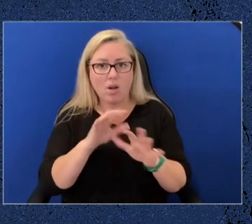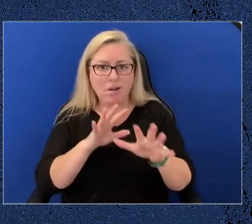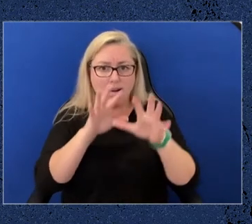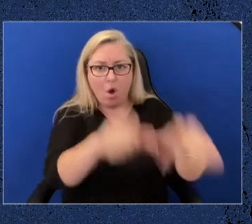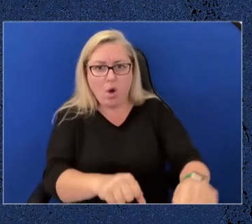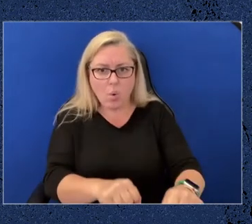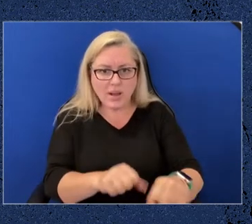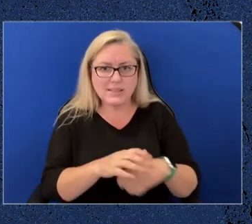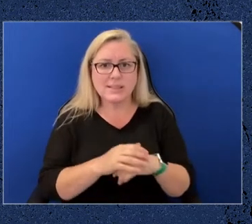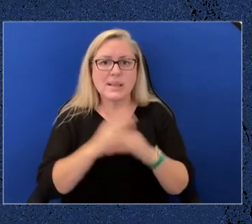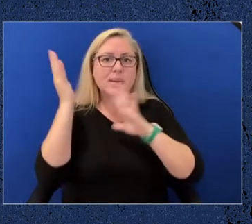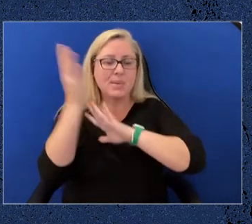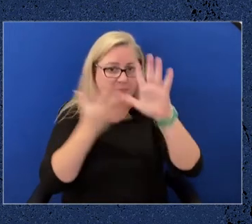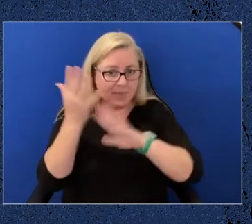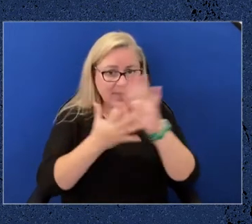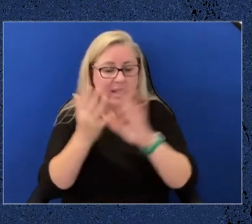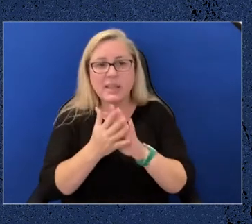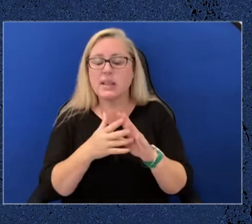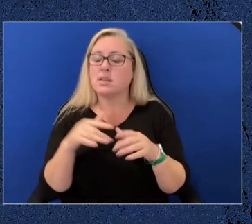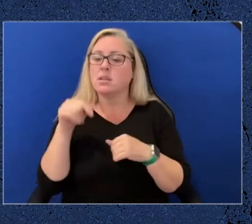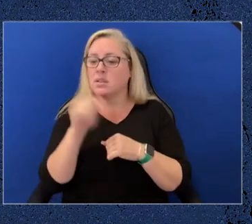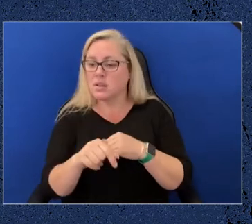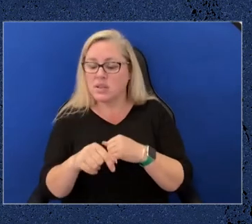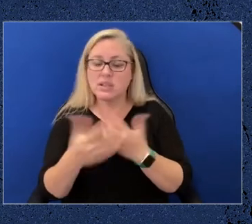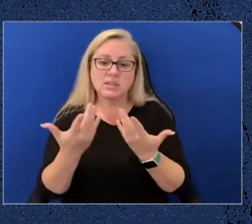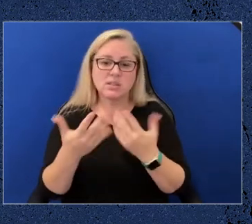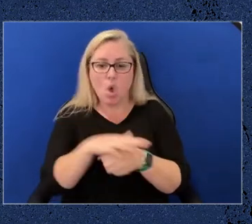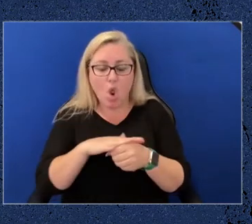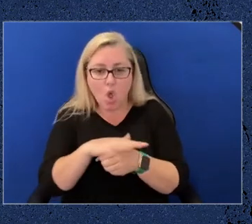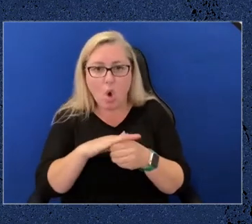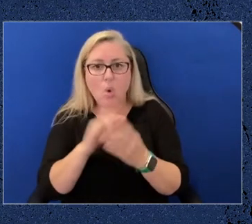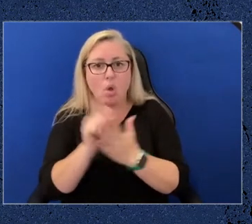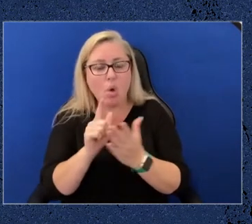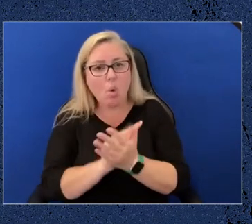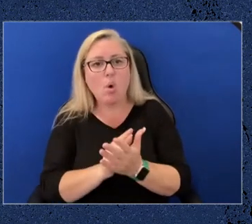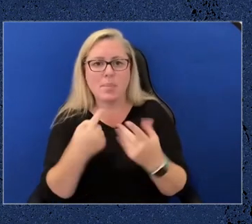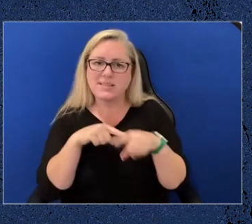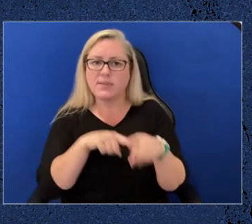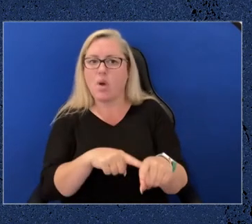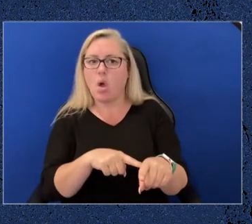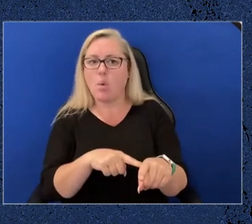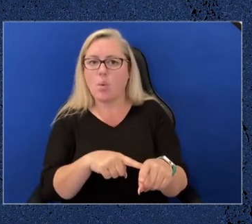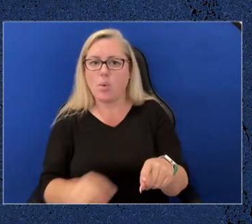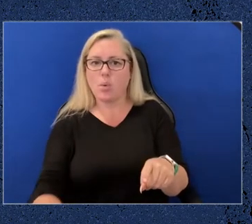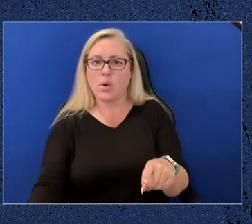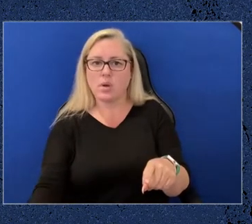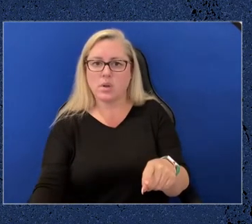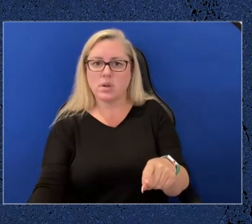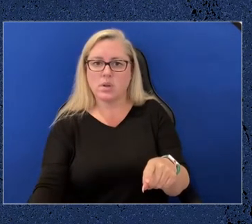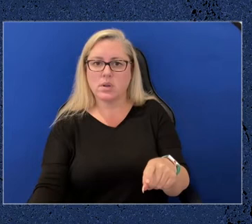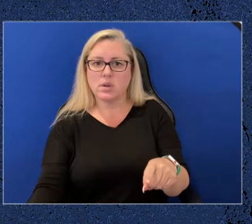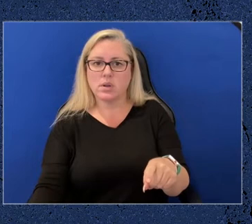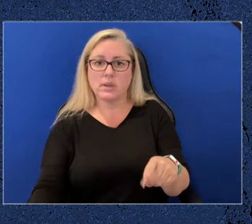system mean that you have to take on local laws and customs and run your land according to those, right? Mm.